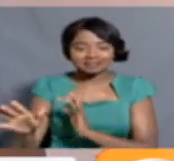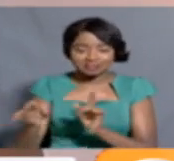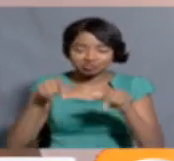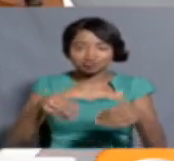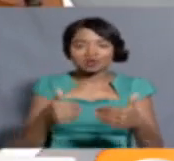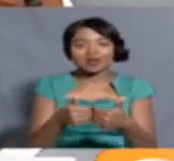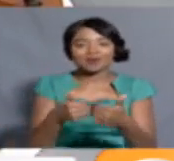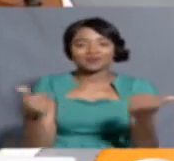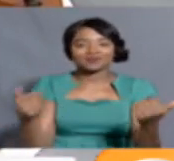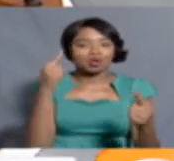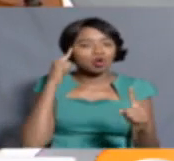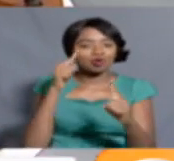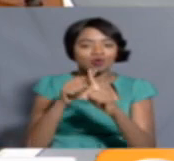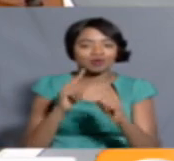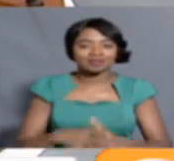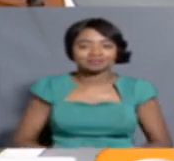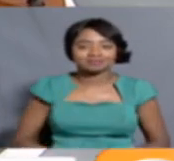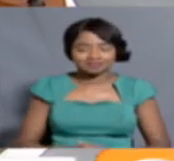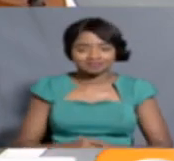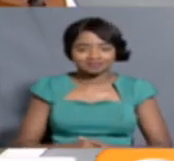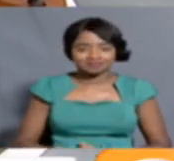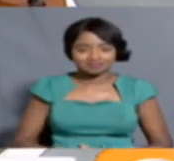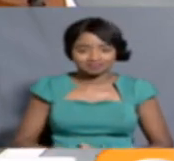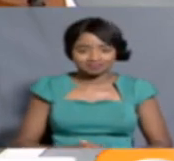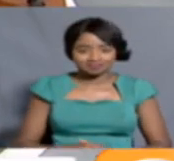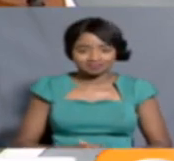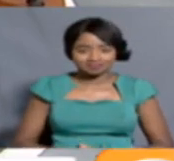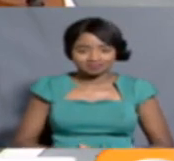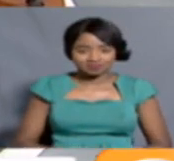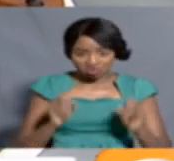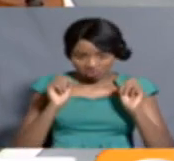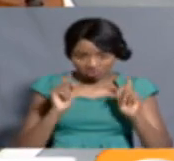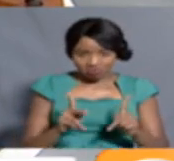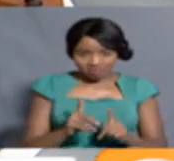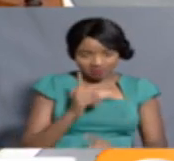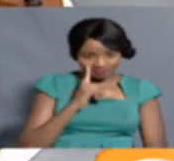different. Yeah. Yeah. Okay. You need to wind up. I think you are starting our last word today.